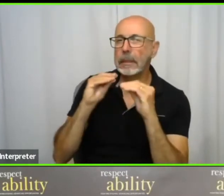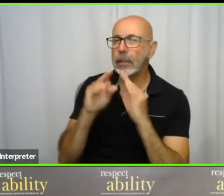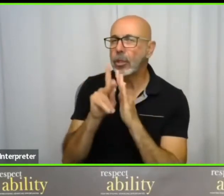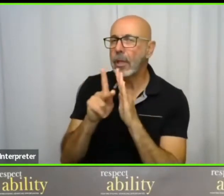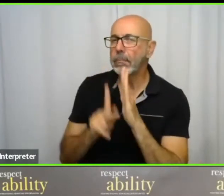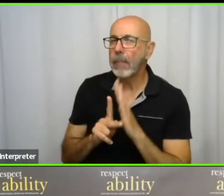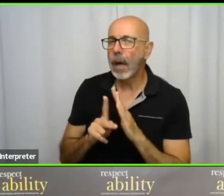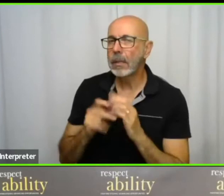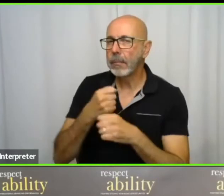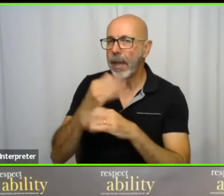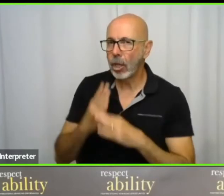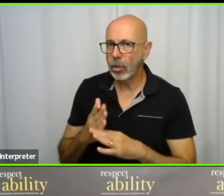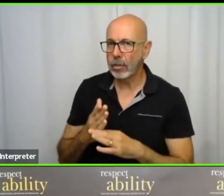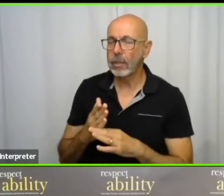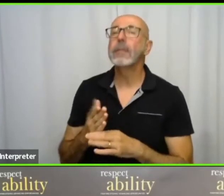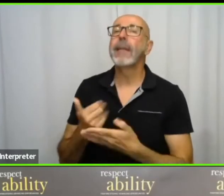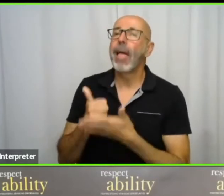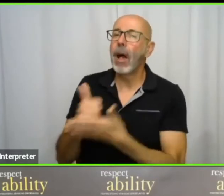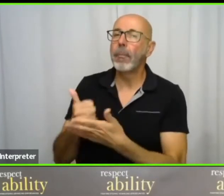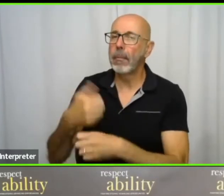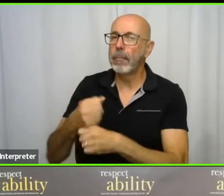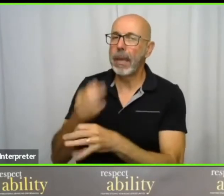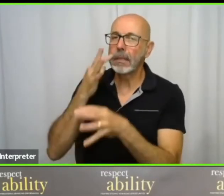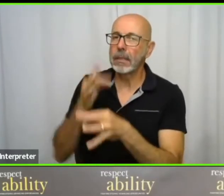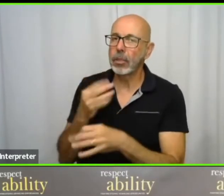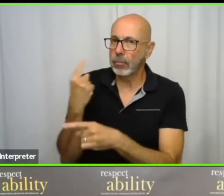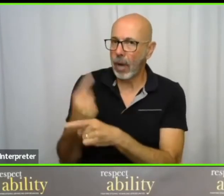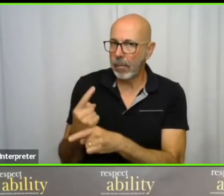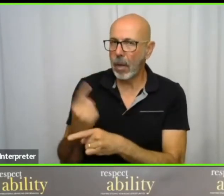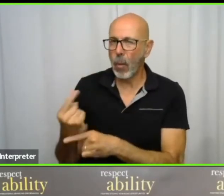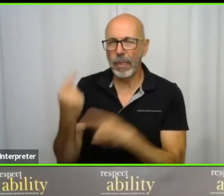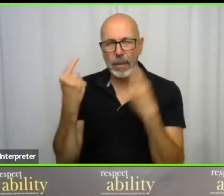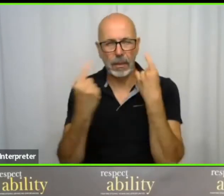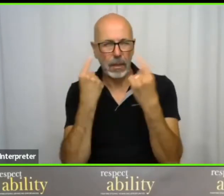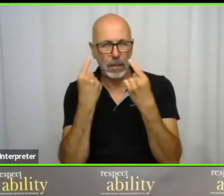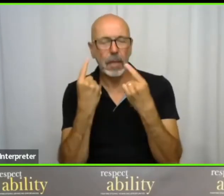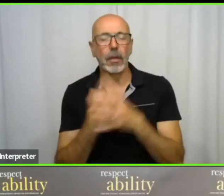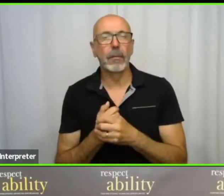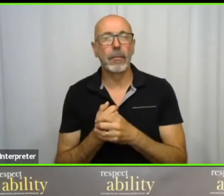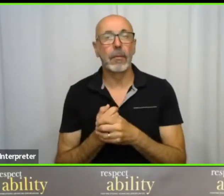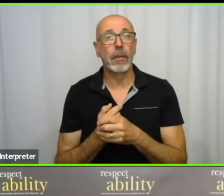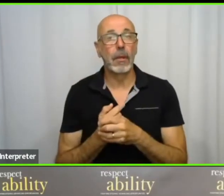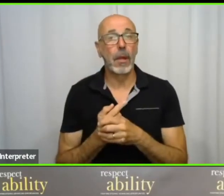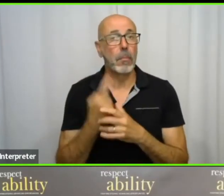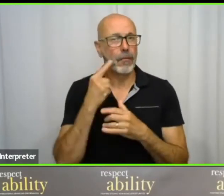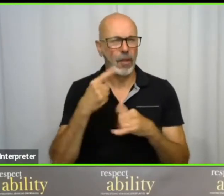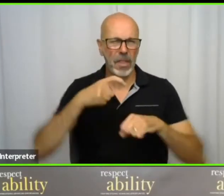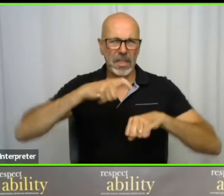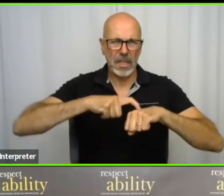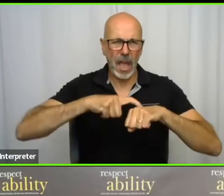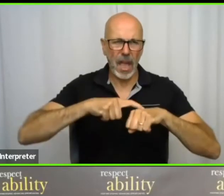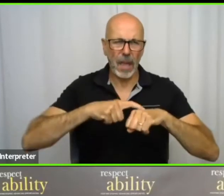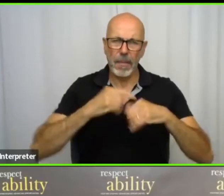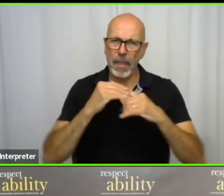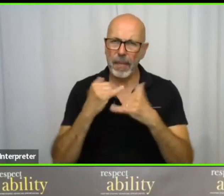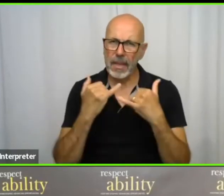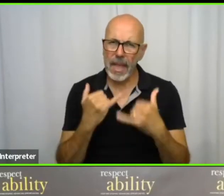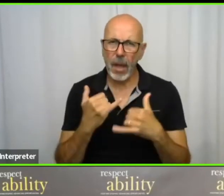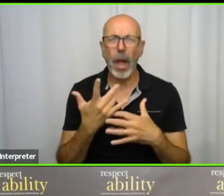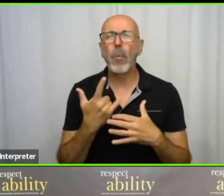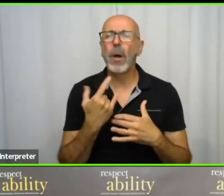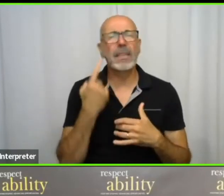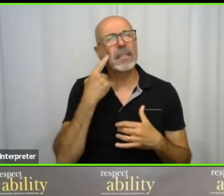making decisions, but what they need to consider. But for the time frame, I wonder if other folks want to